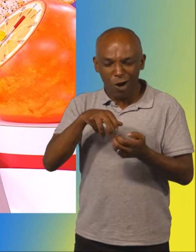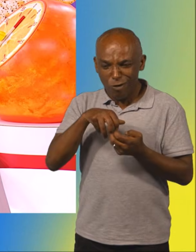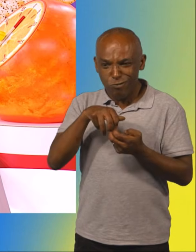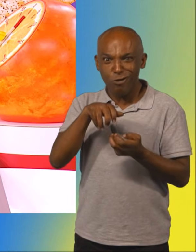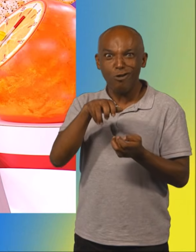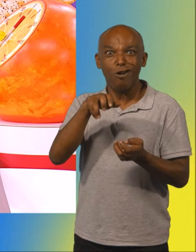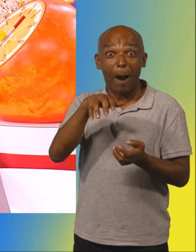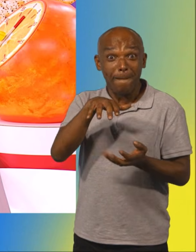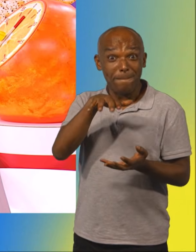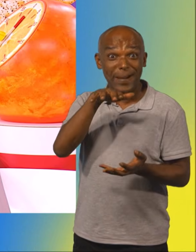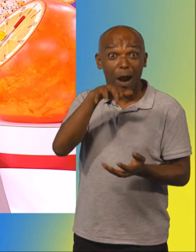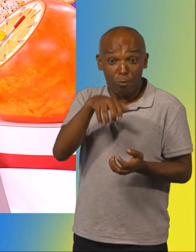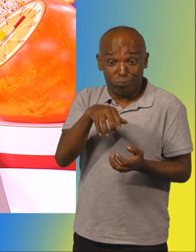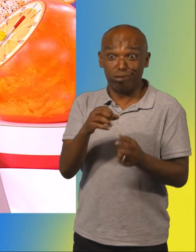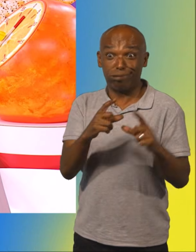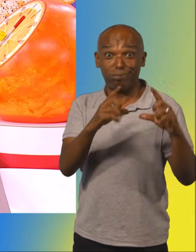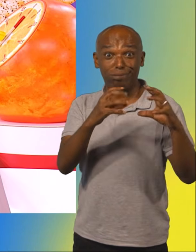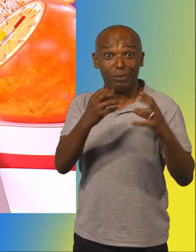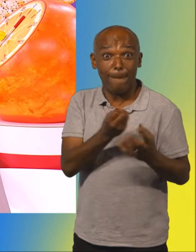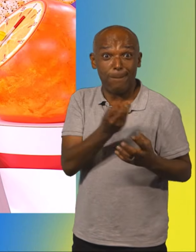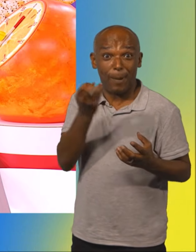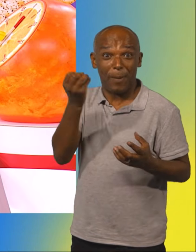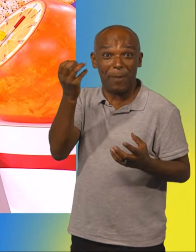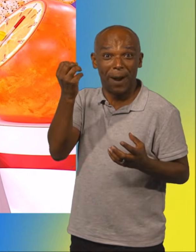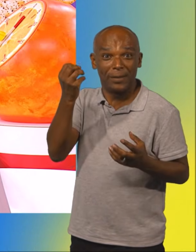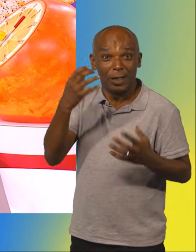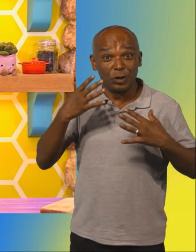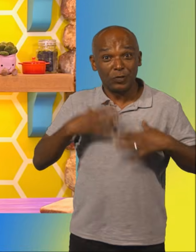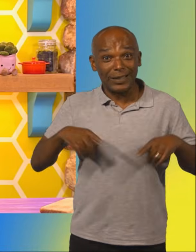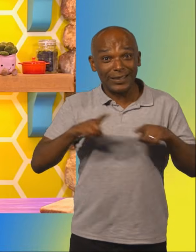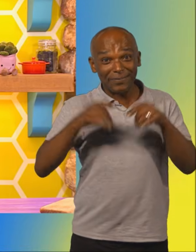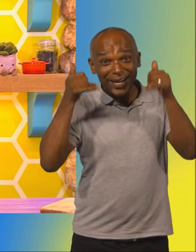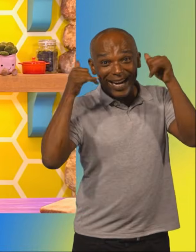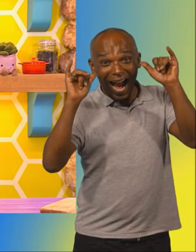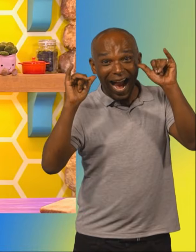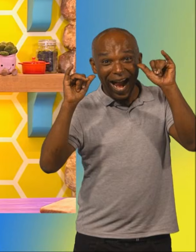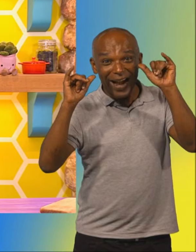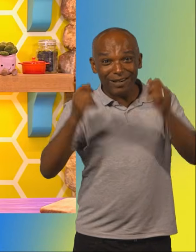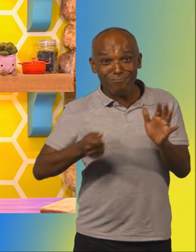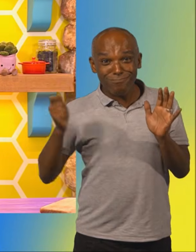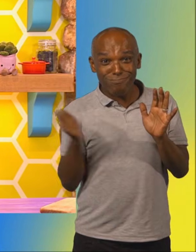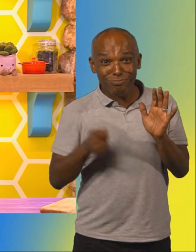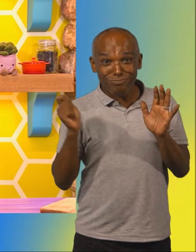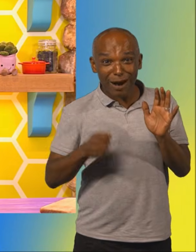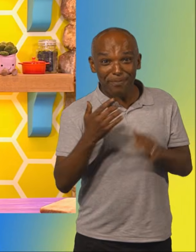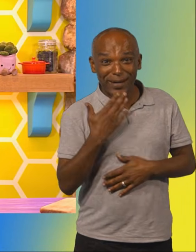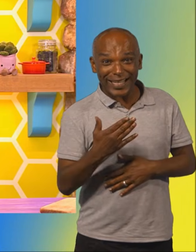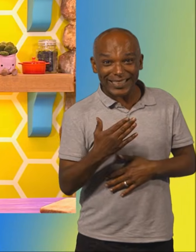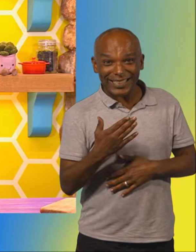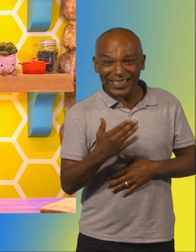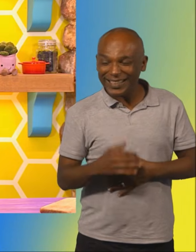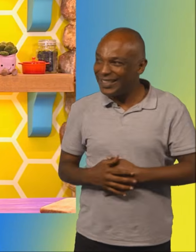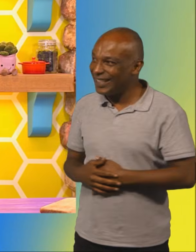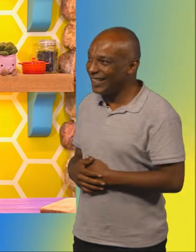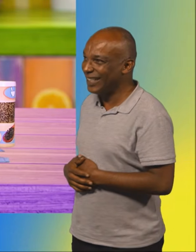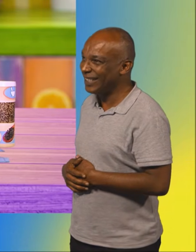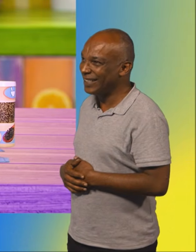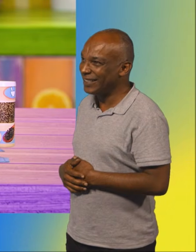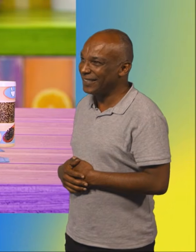dressed as a cow. Drum roll, please. Okay.